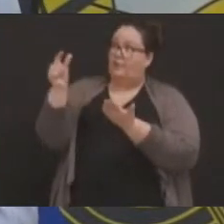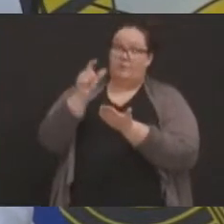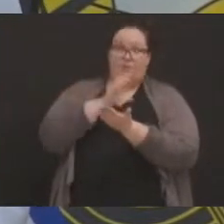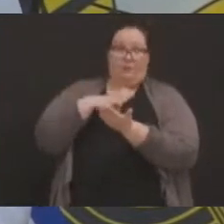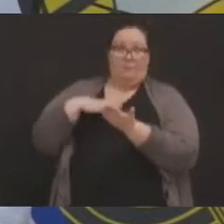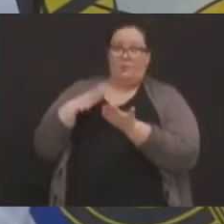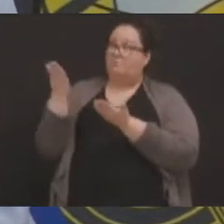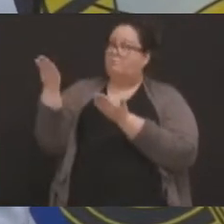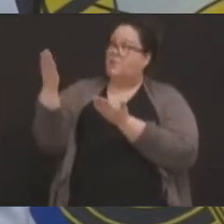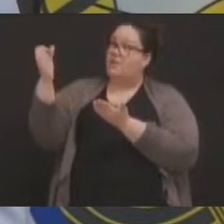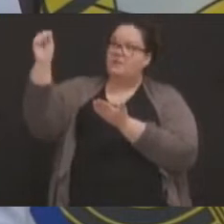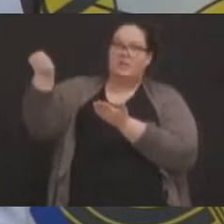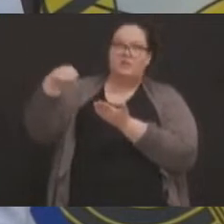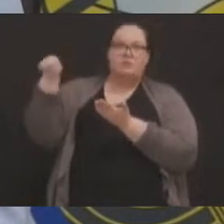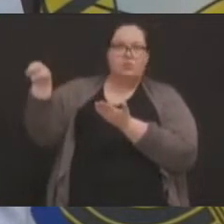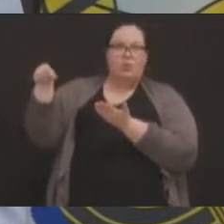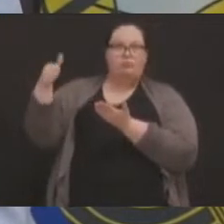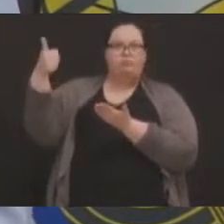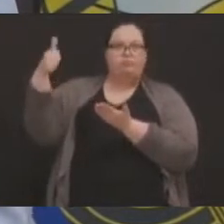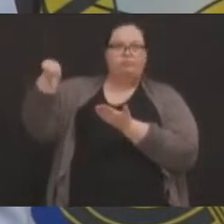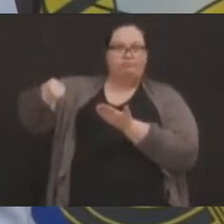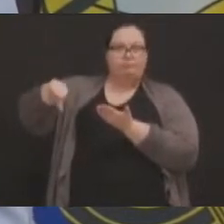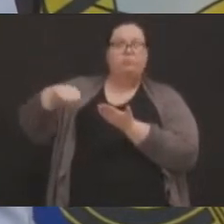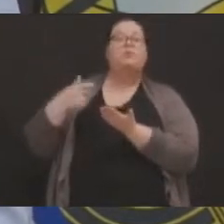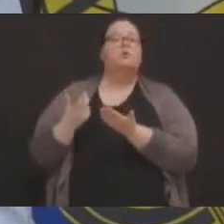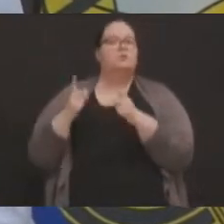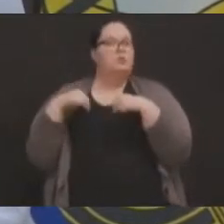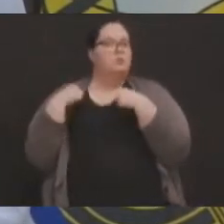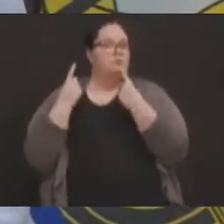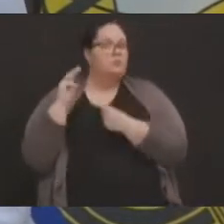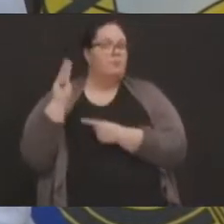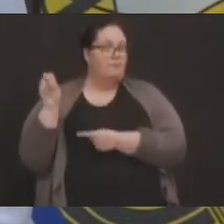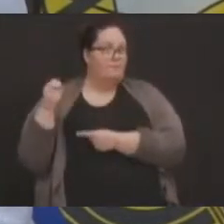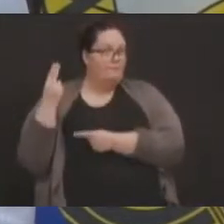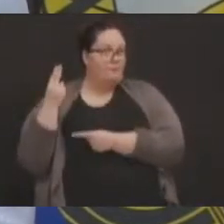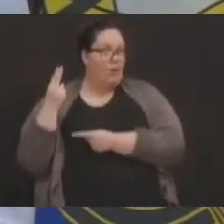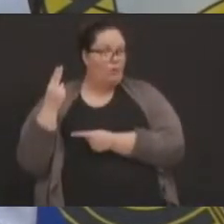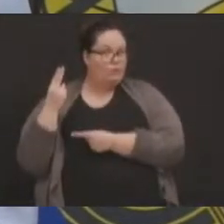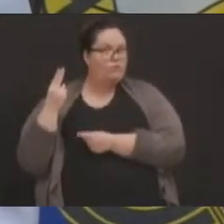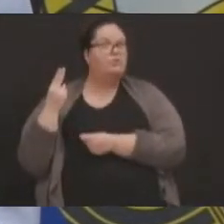Health and the COVID Cabinet Committee, which is unique in this country, and which has